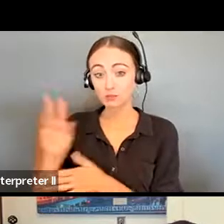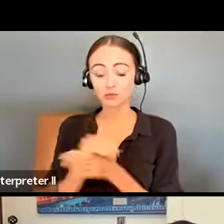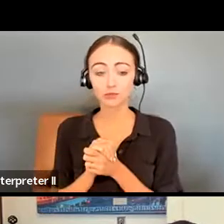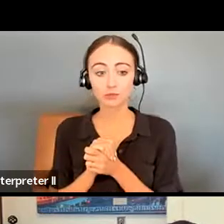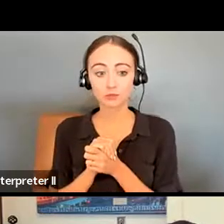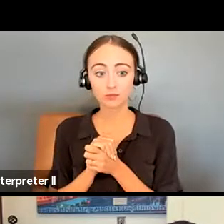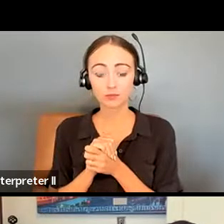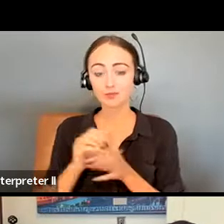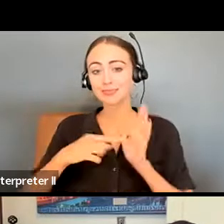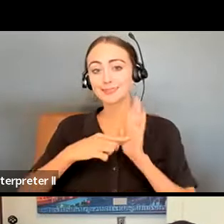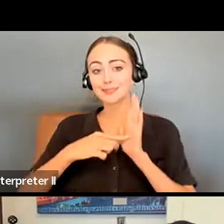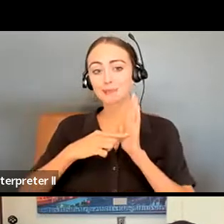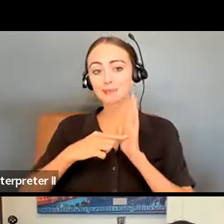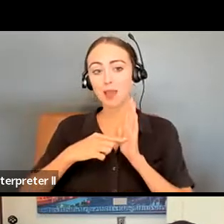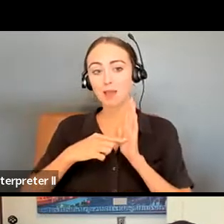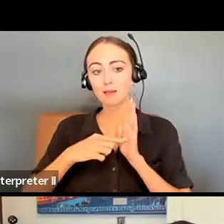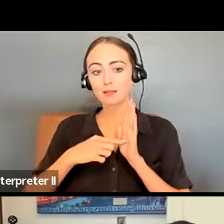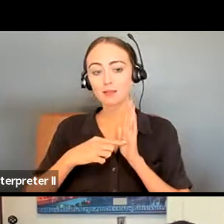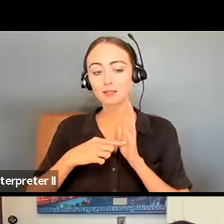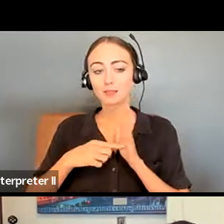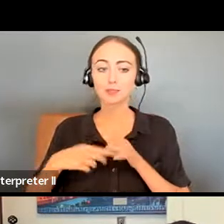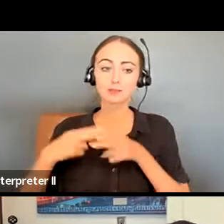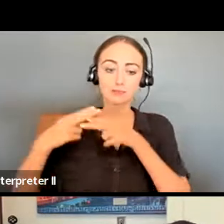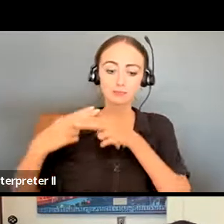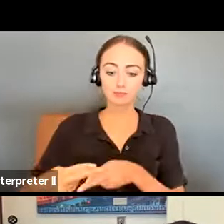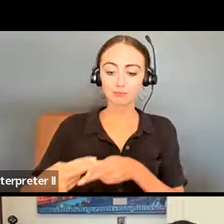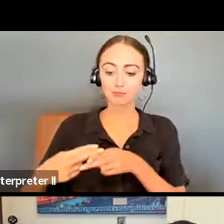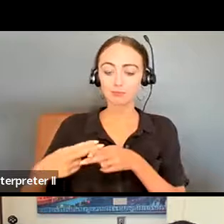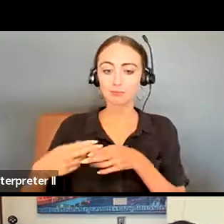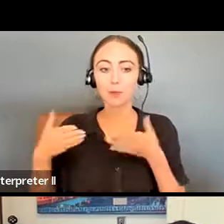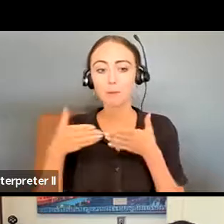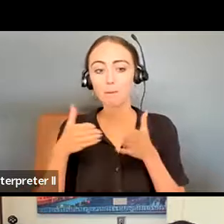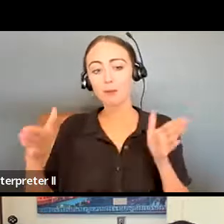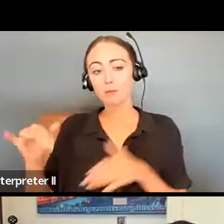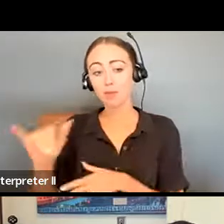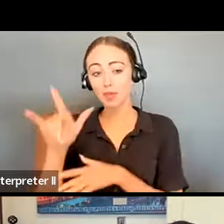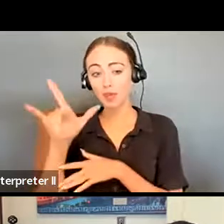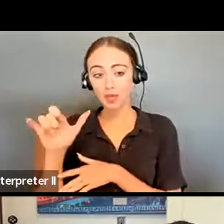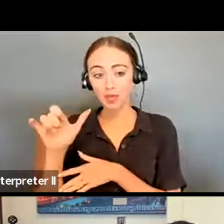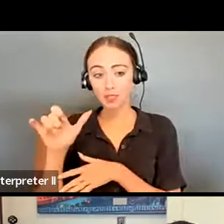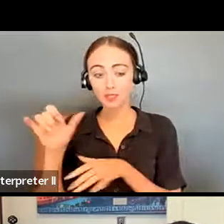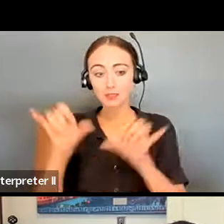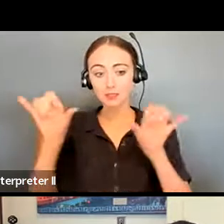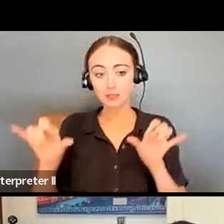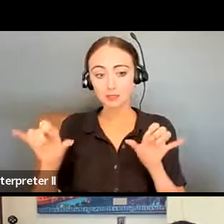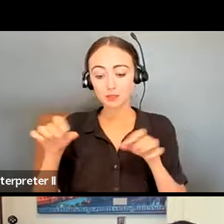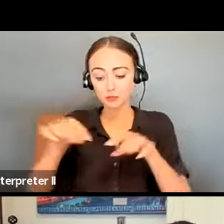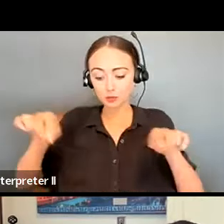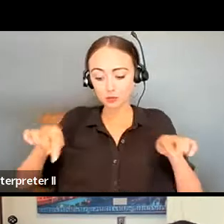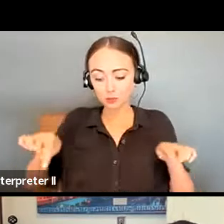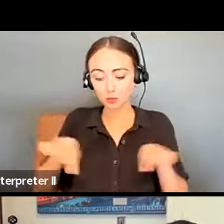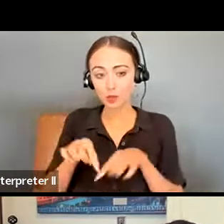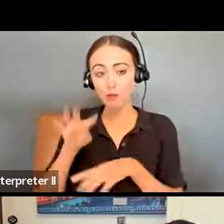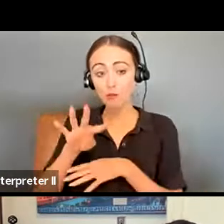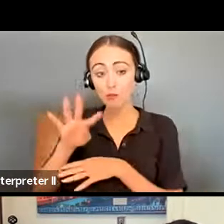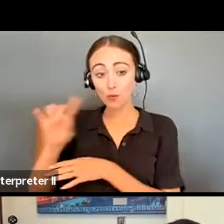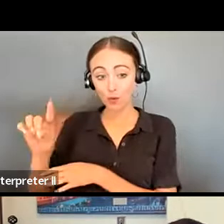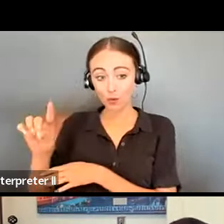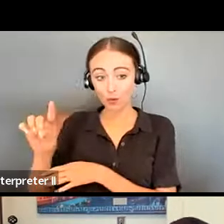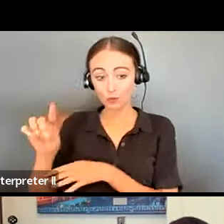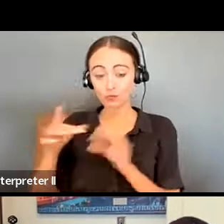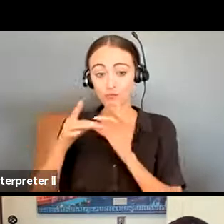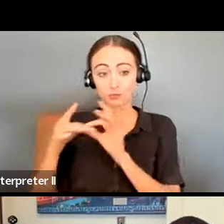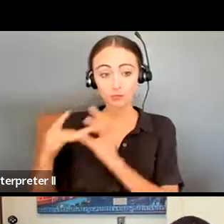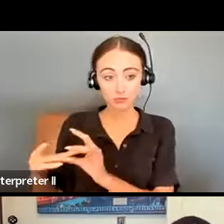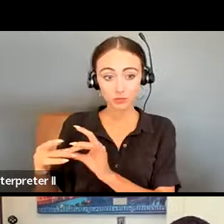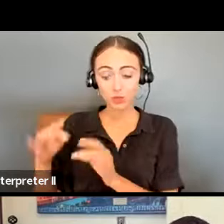would symbolically designate the public alley system within Square 441, which is bounded by